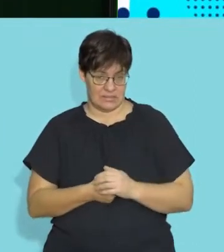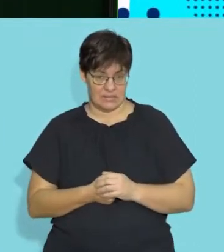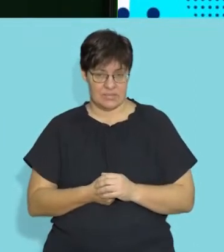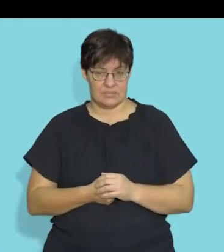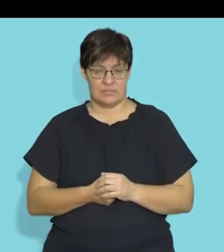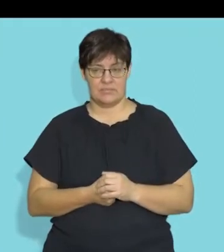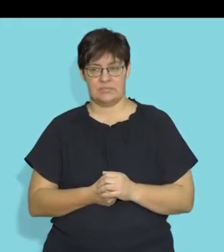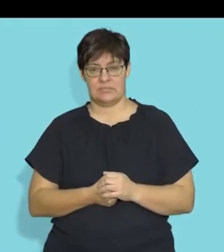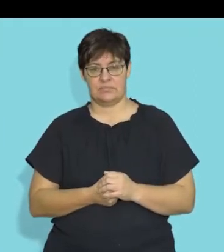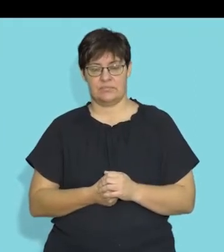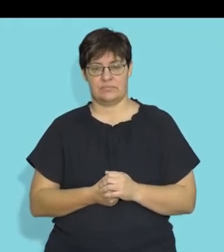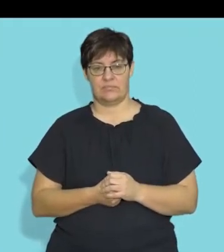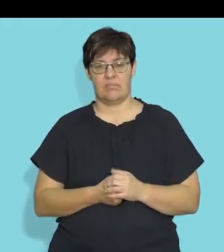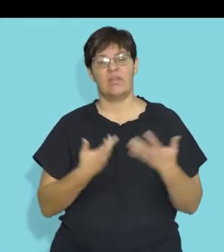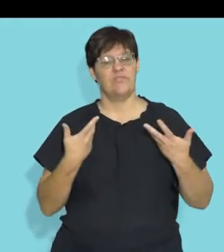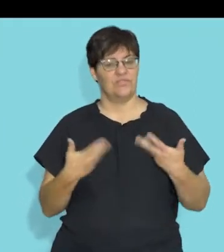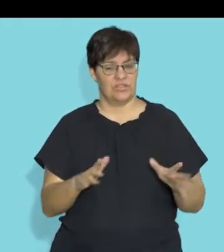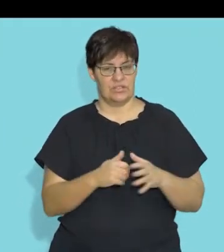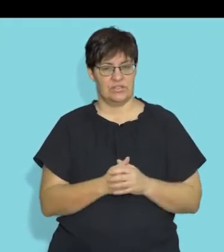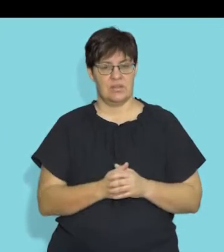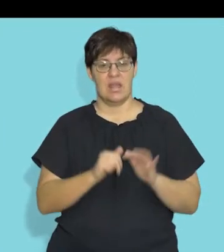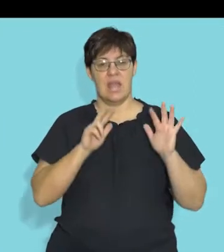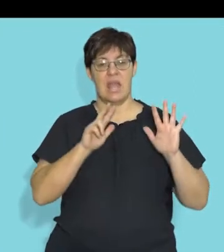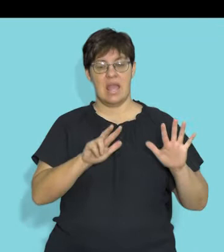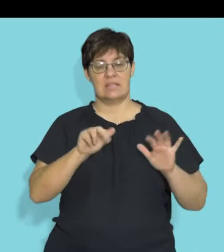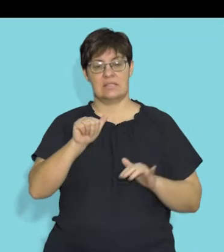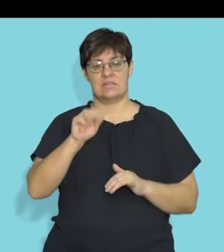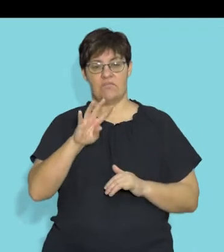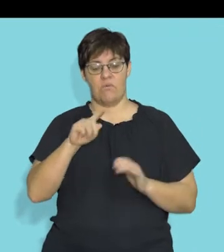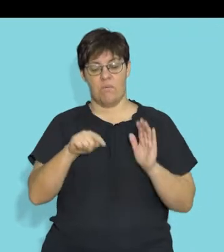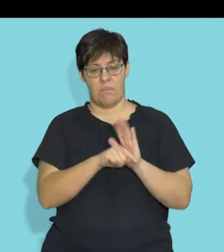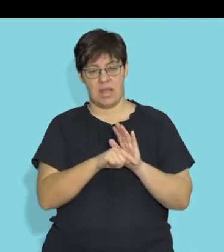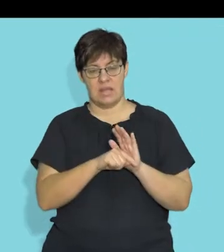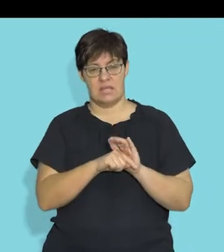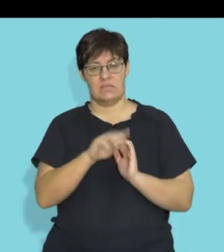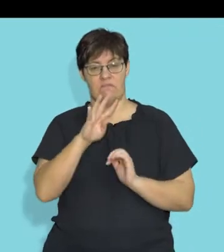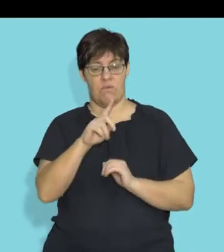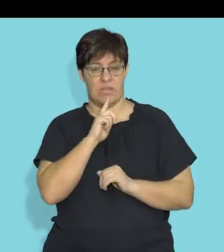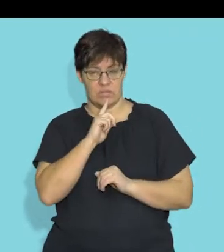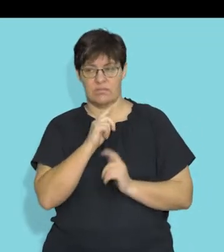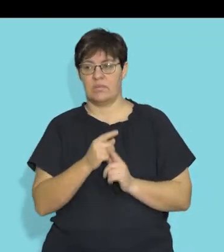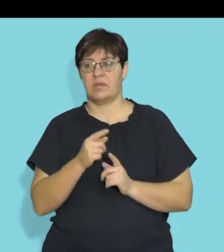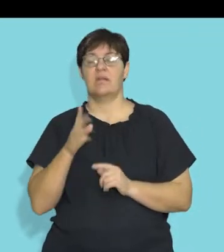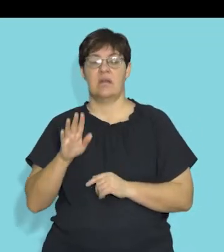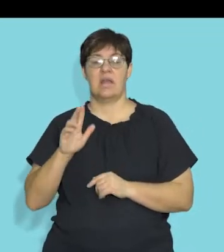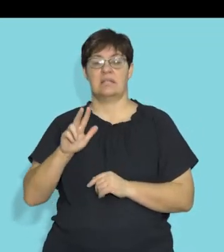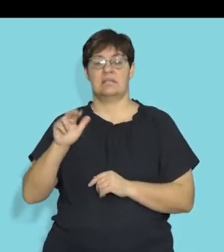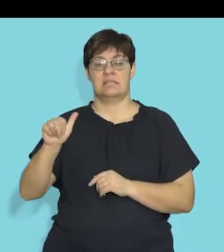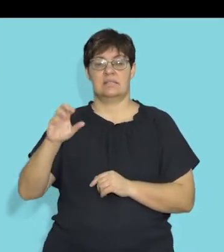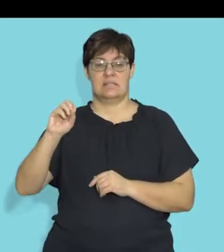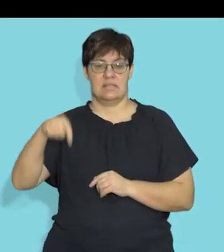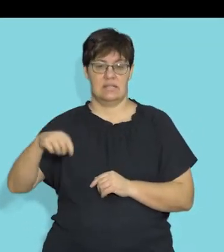Okay. That's done and dusted. 864 minus 4,000 will give me my net sales figure